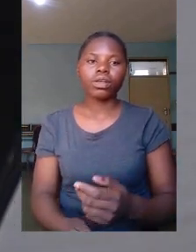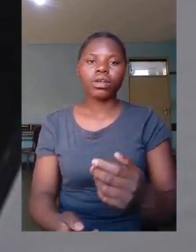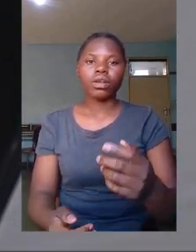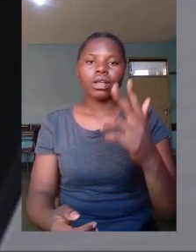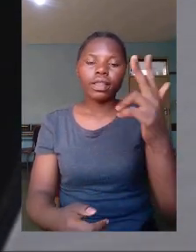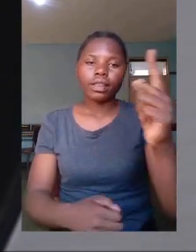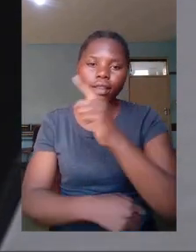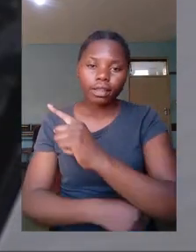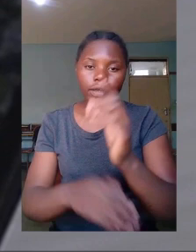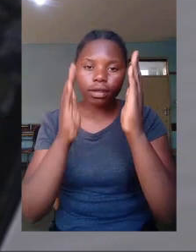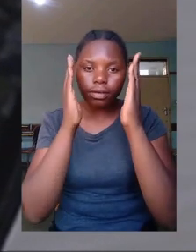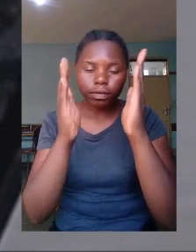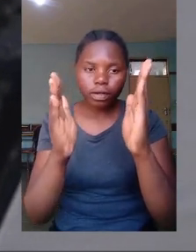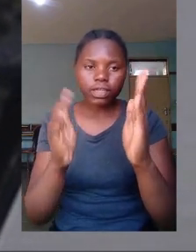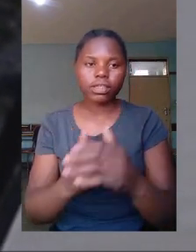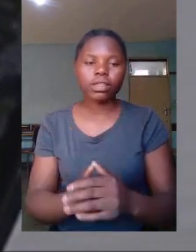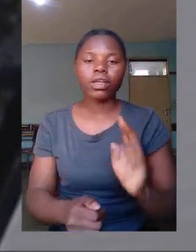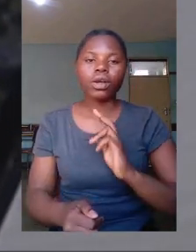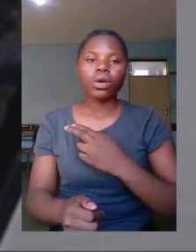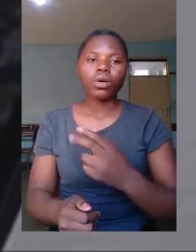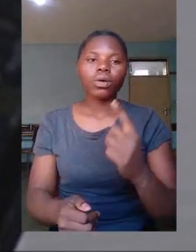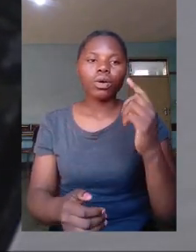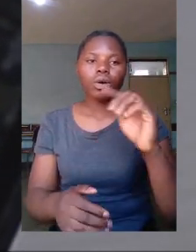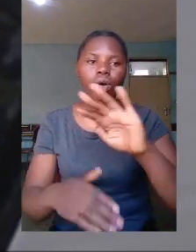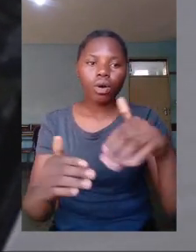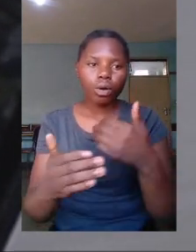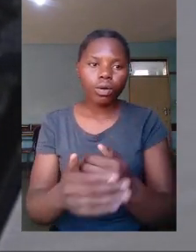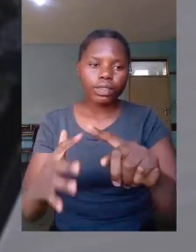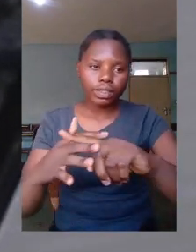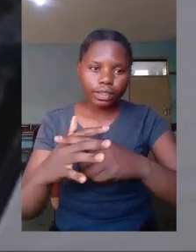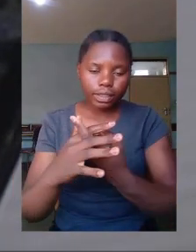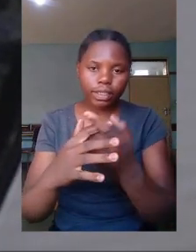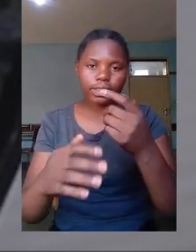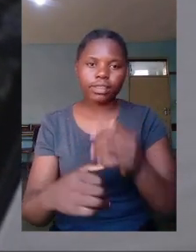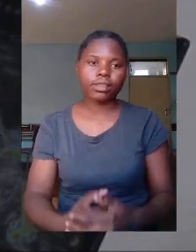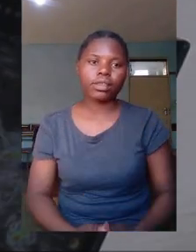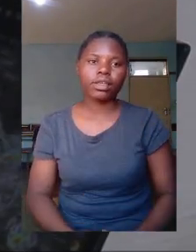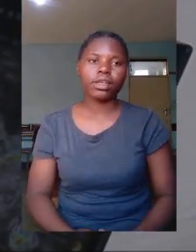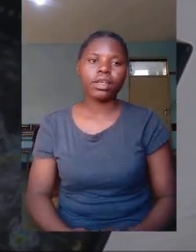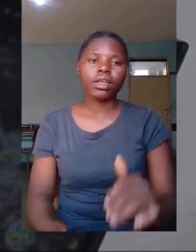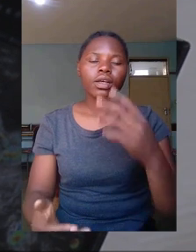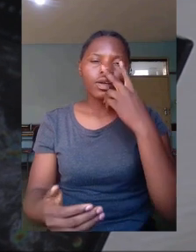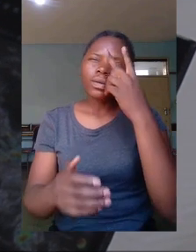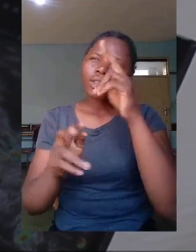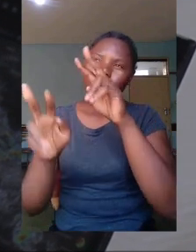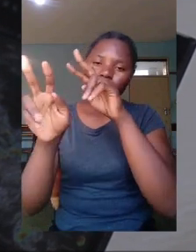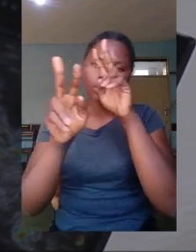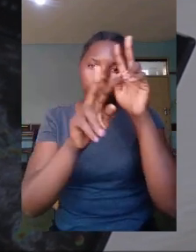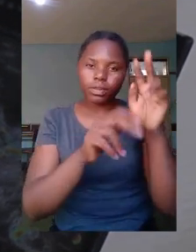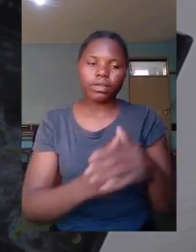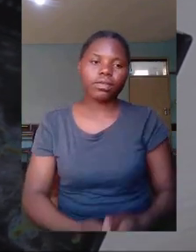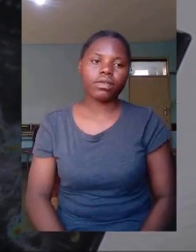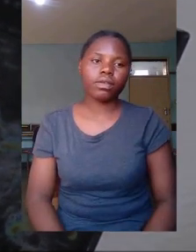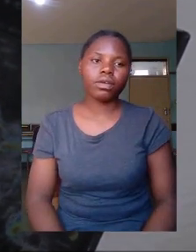forecasts. So generally what we look at, we always begin with a satellite so that we can appreciate what is occurring at that particular